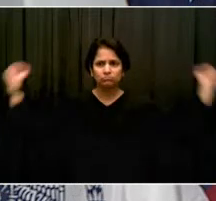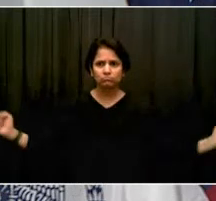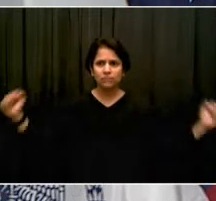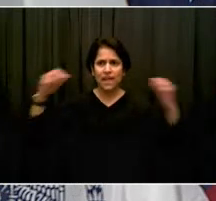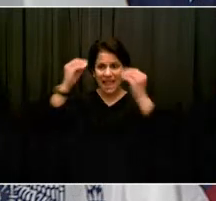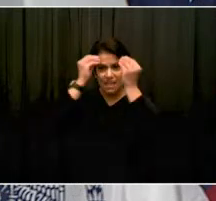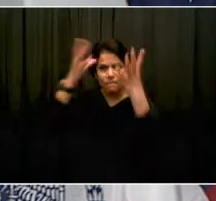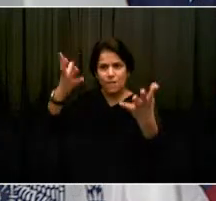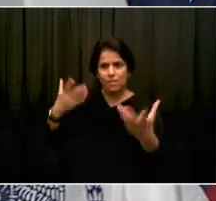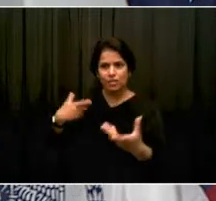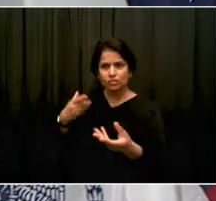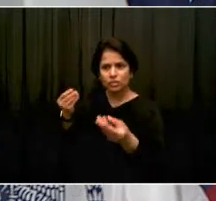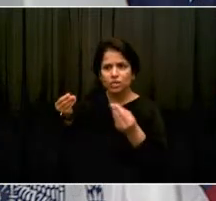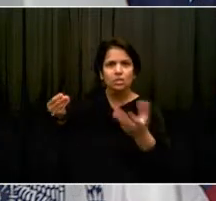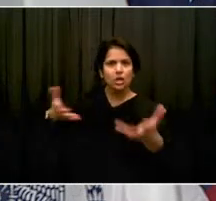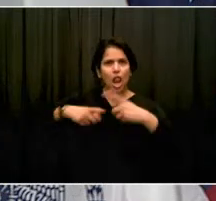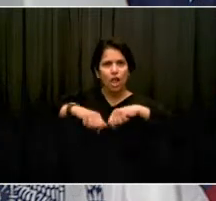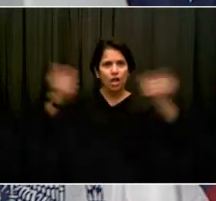Tests conducted in schools,